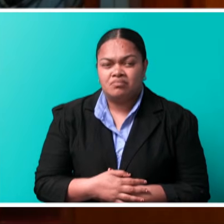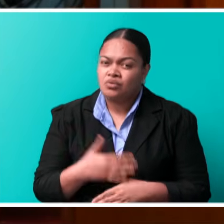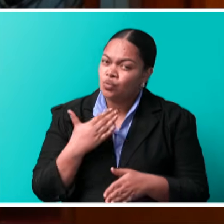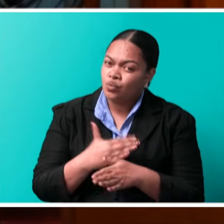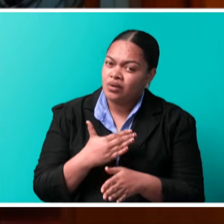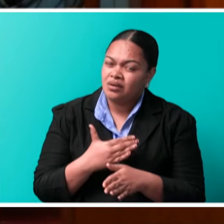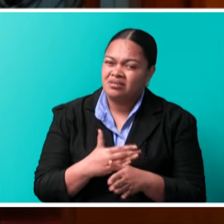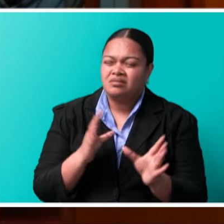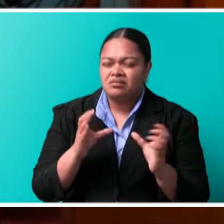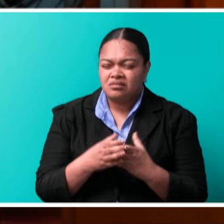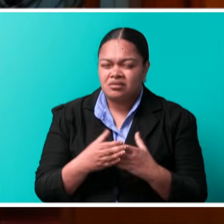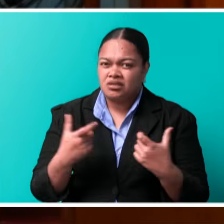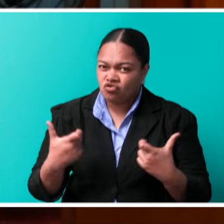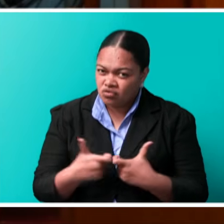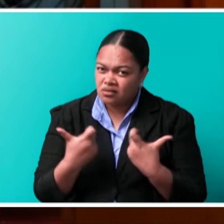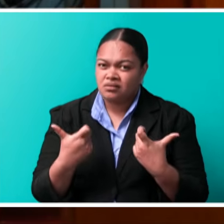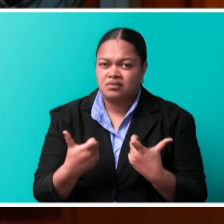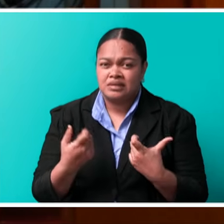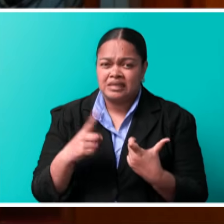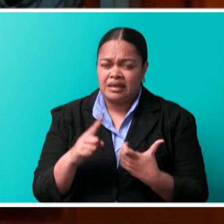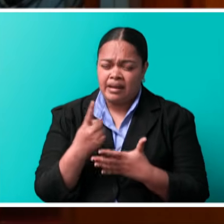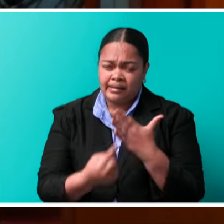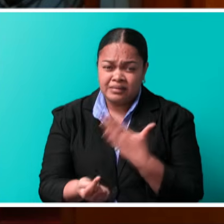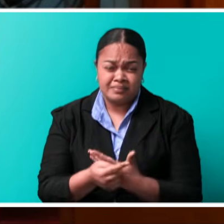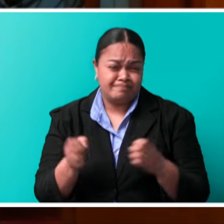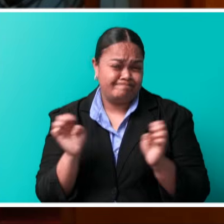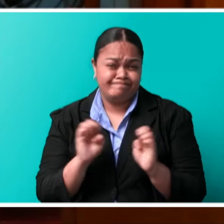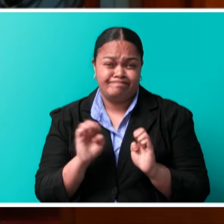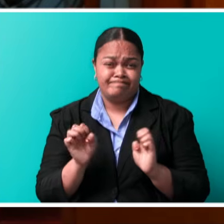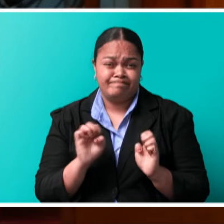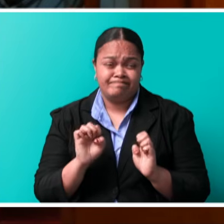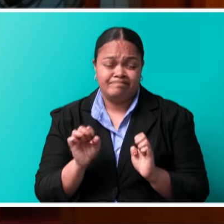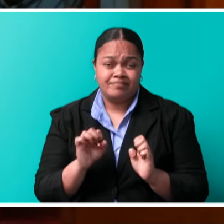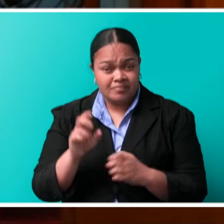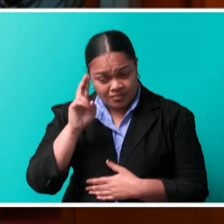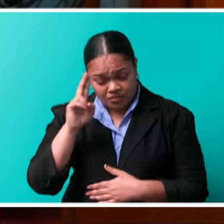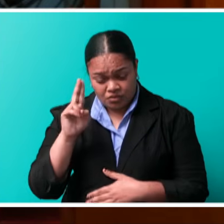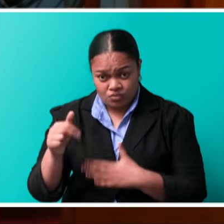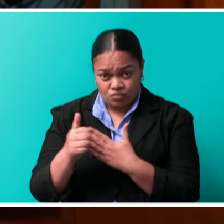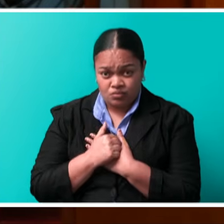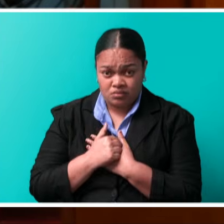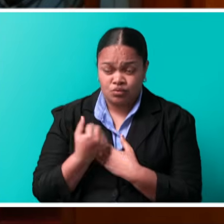workforce challenges, and emerging threats to national security and social cohesion.